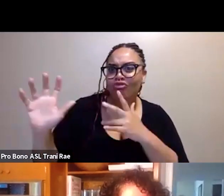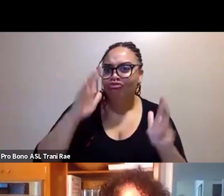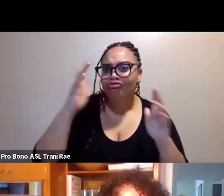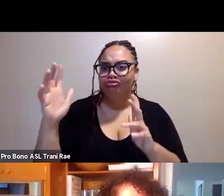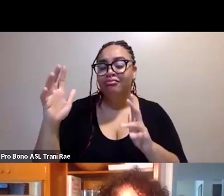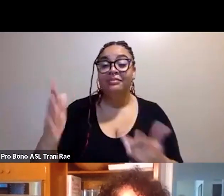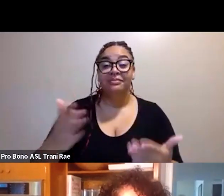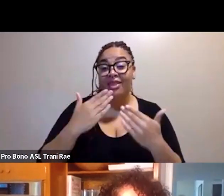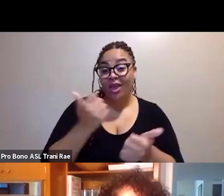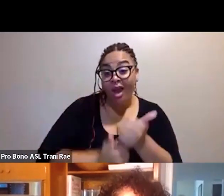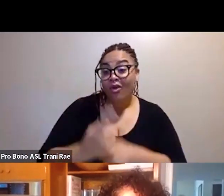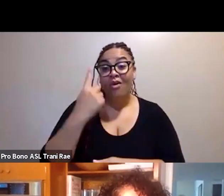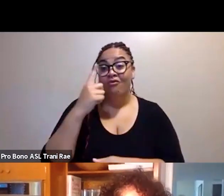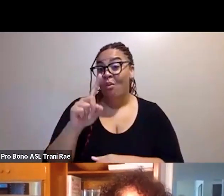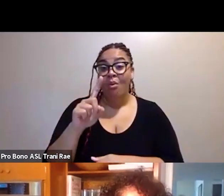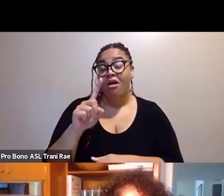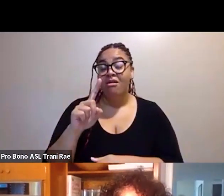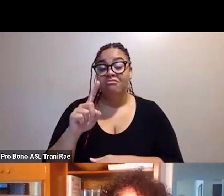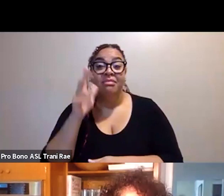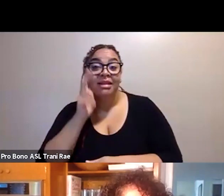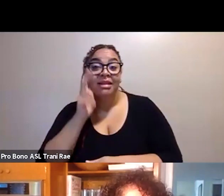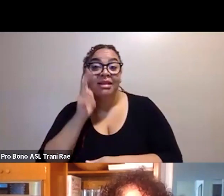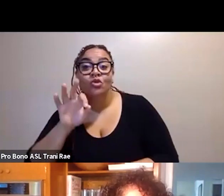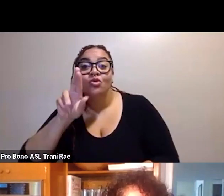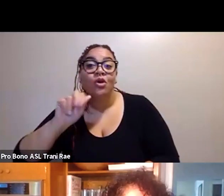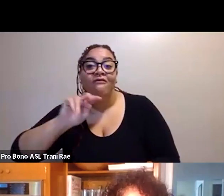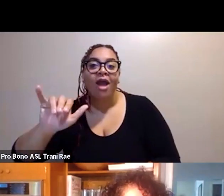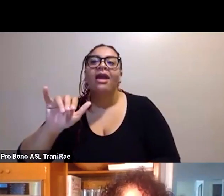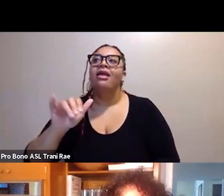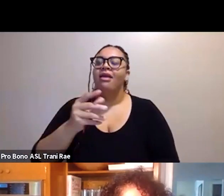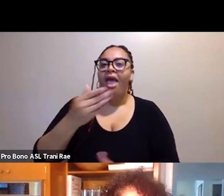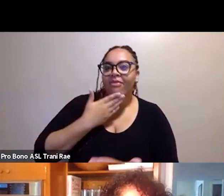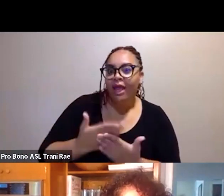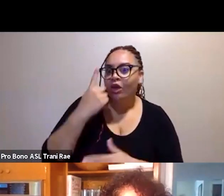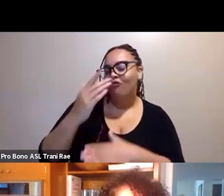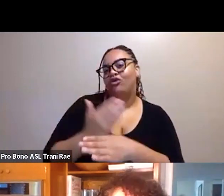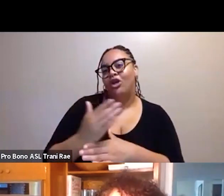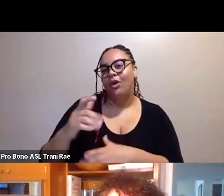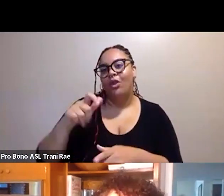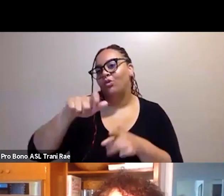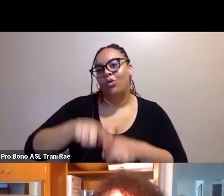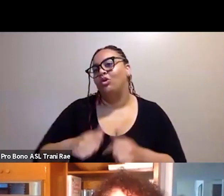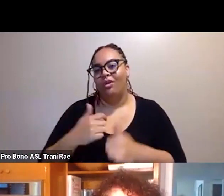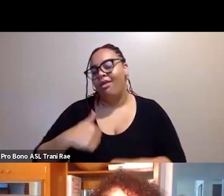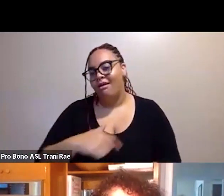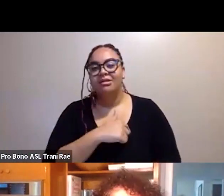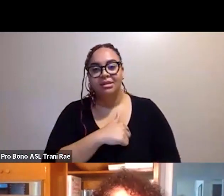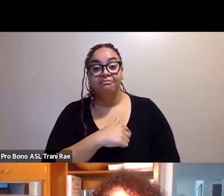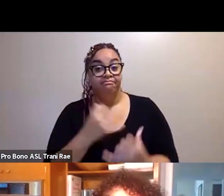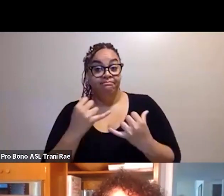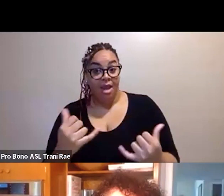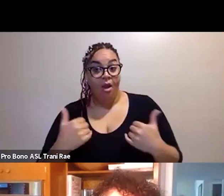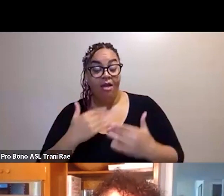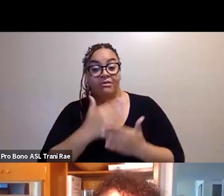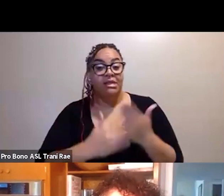everyone, for tuning in to hear from Frannie, and thank you, Frannie, for sharing those words with us. Now we'll have some